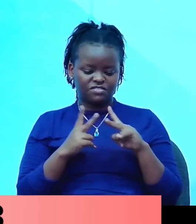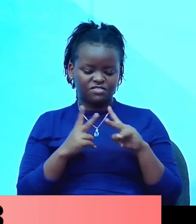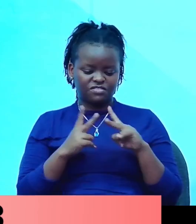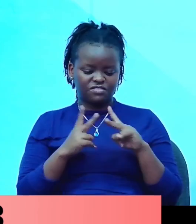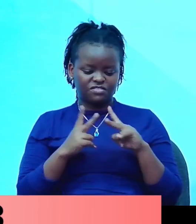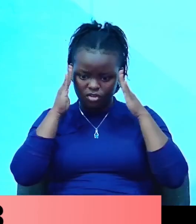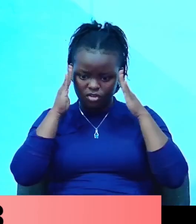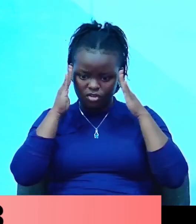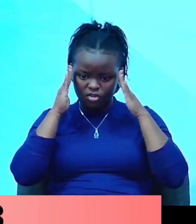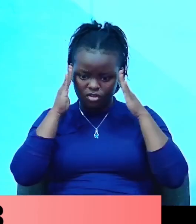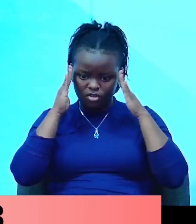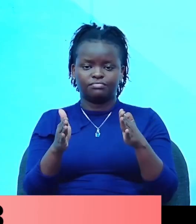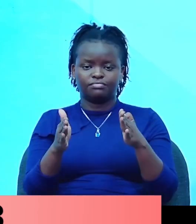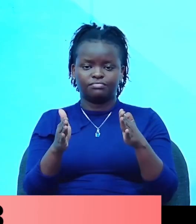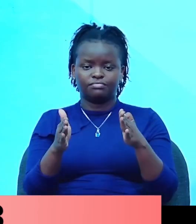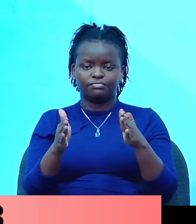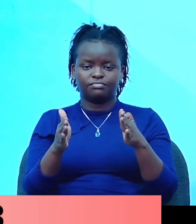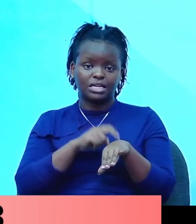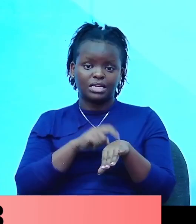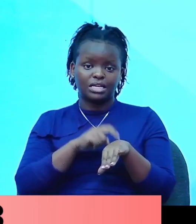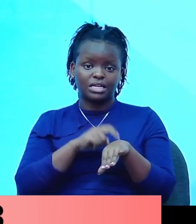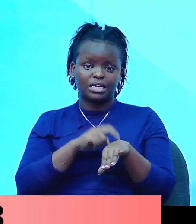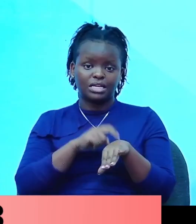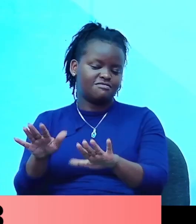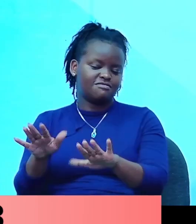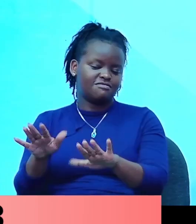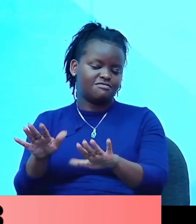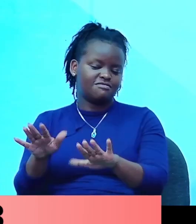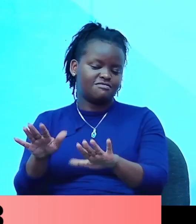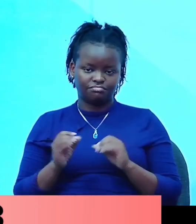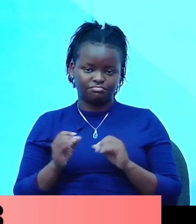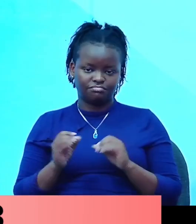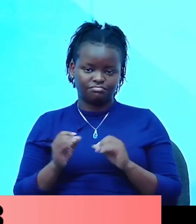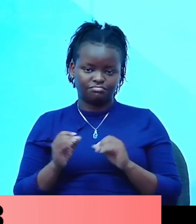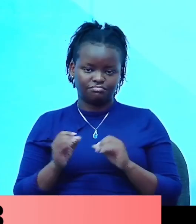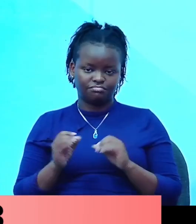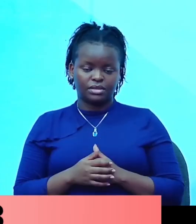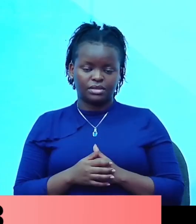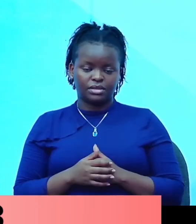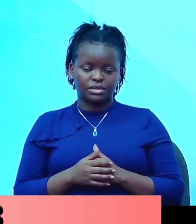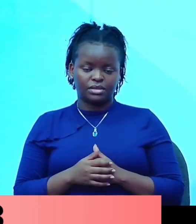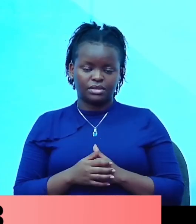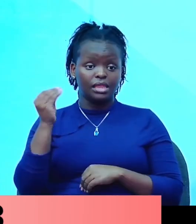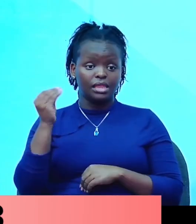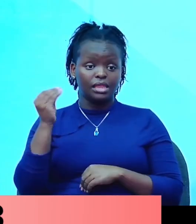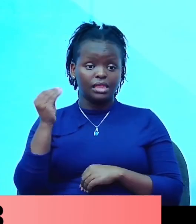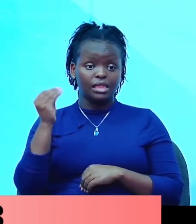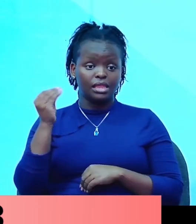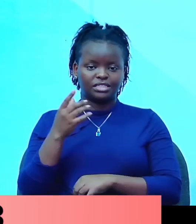after the period, they didn't remove their money. Okay. Because, impulse, the beauty of when you lock